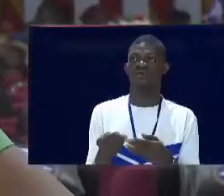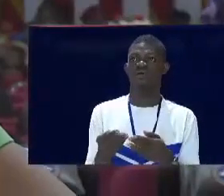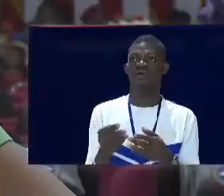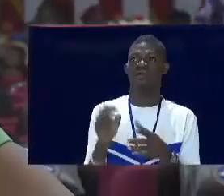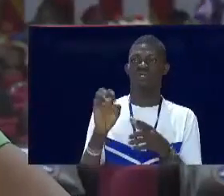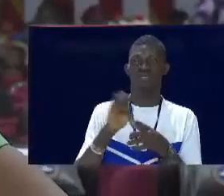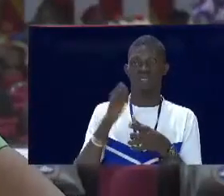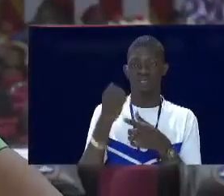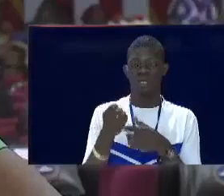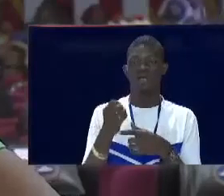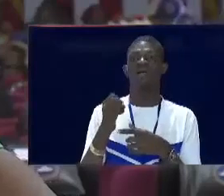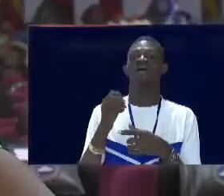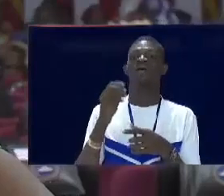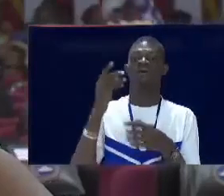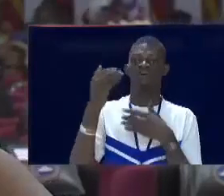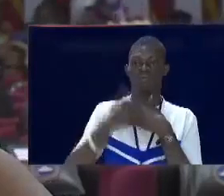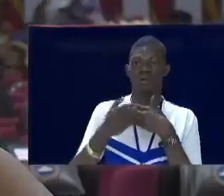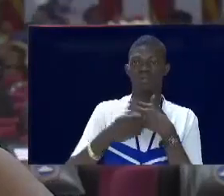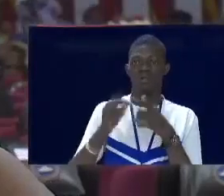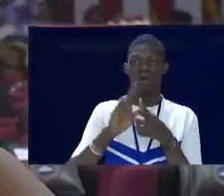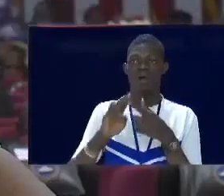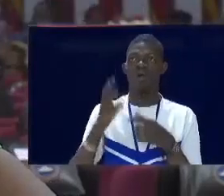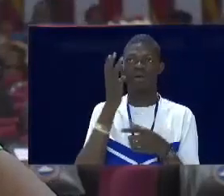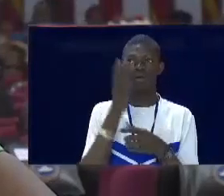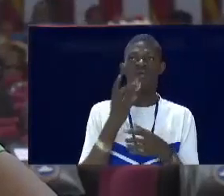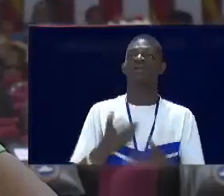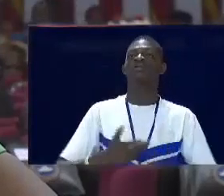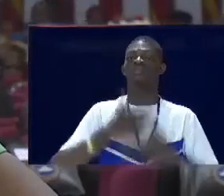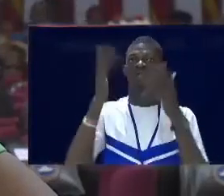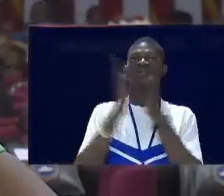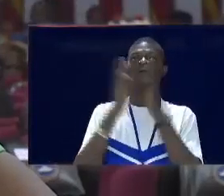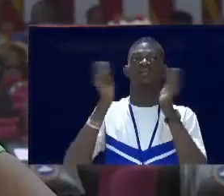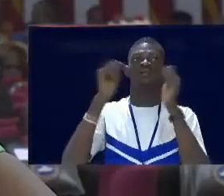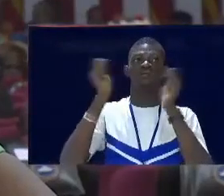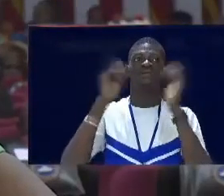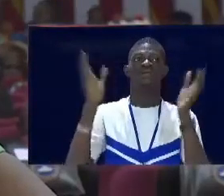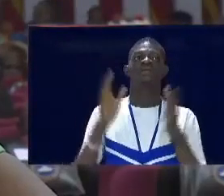either bread or wine, please shout hallelujah.